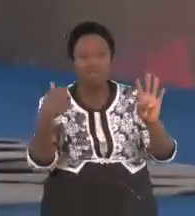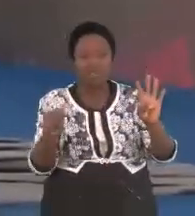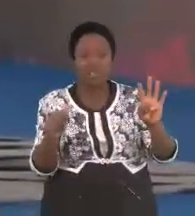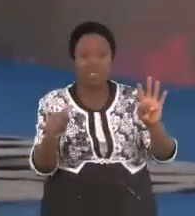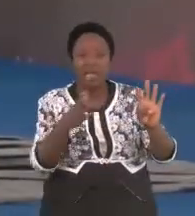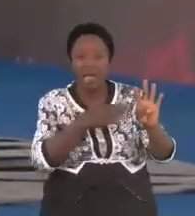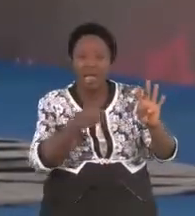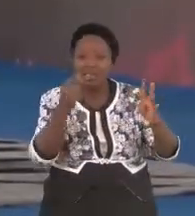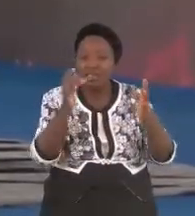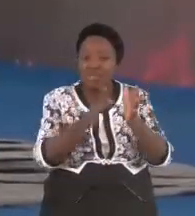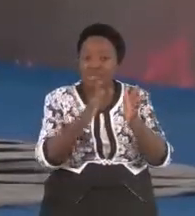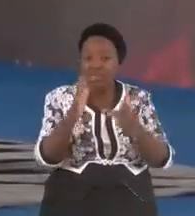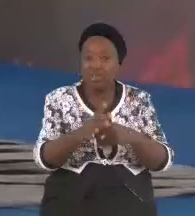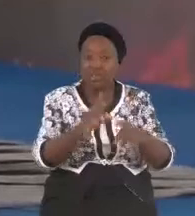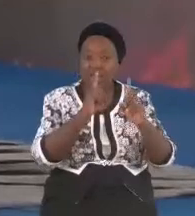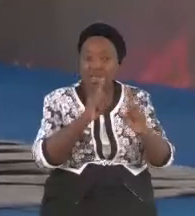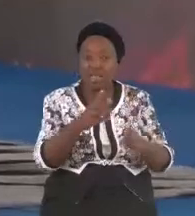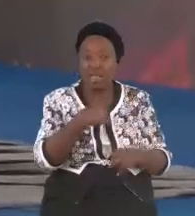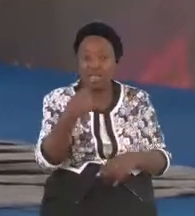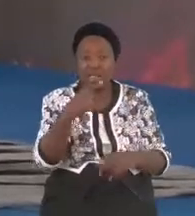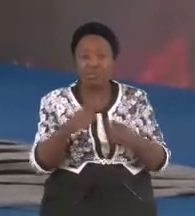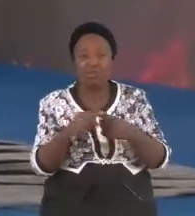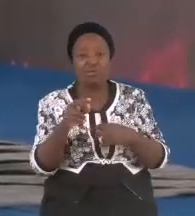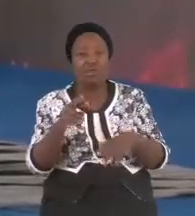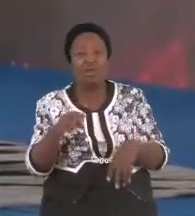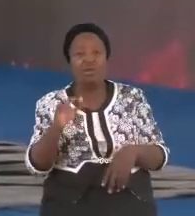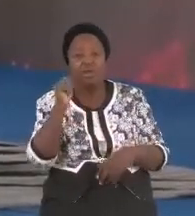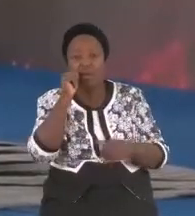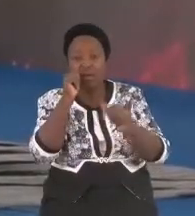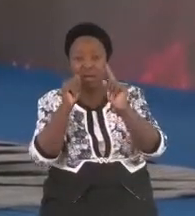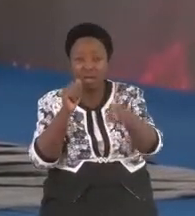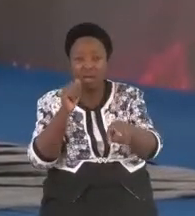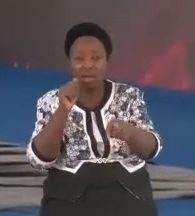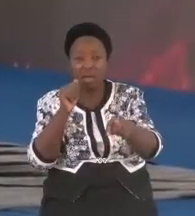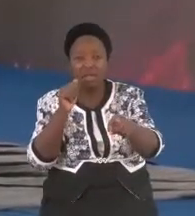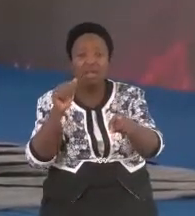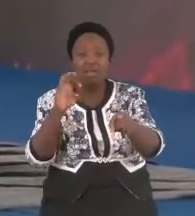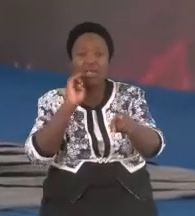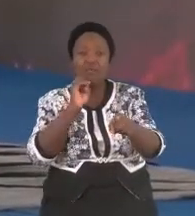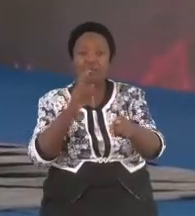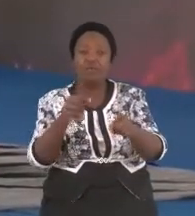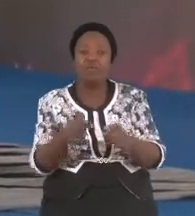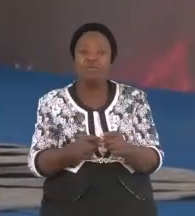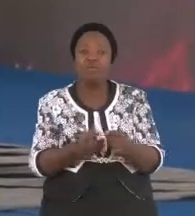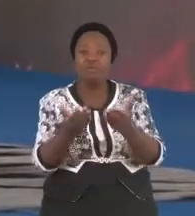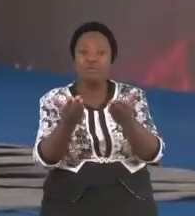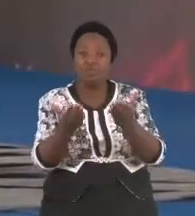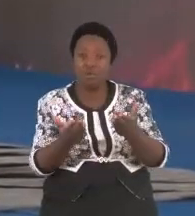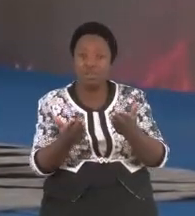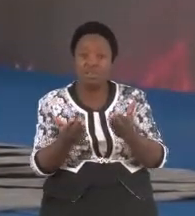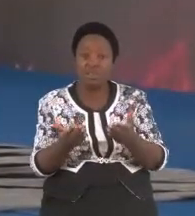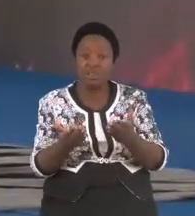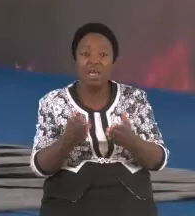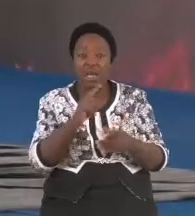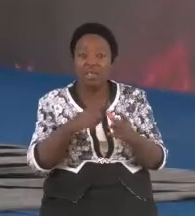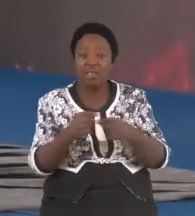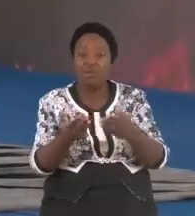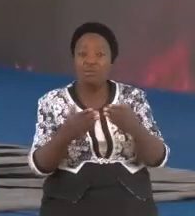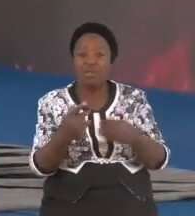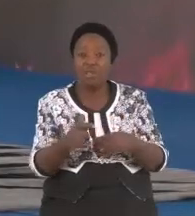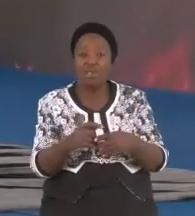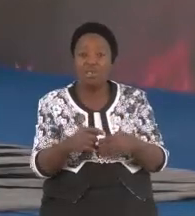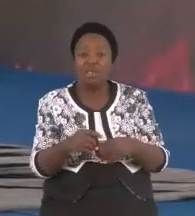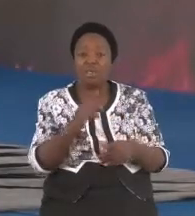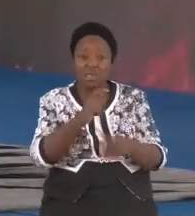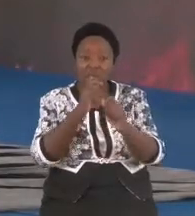Jesus answered and said unto her, if thou knewest the gift of God, and he that